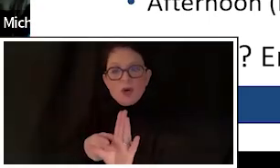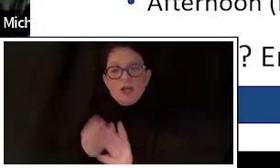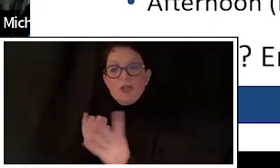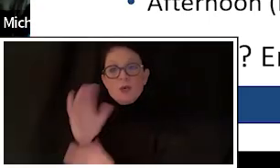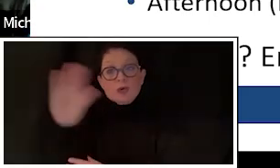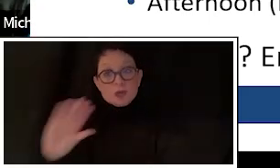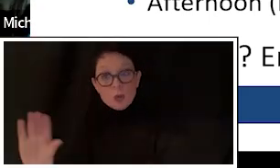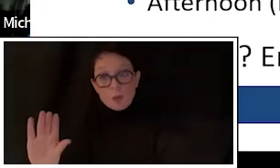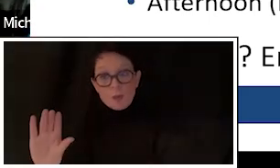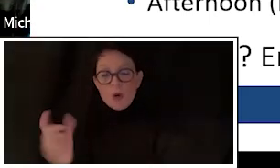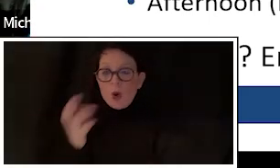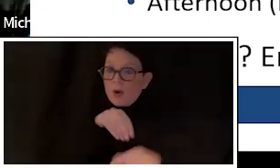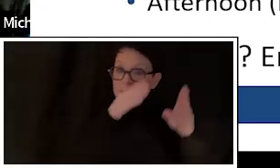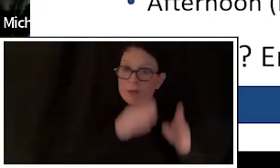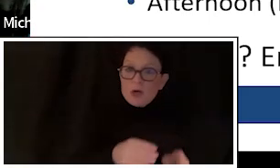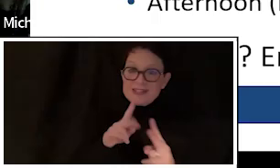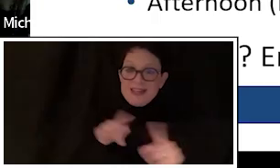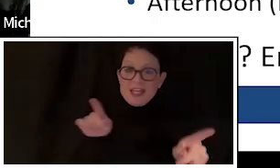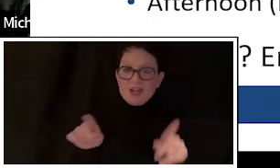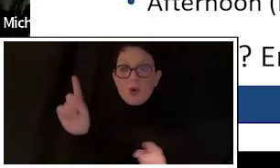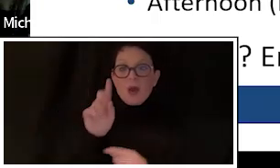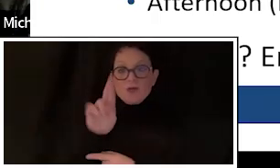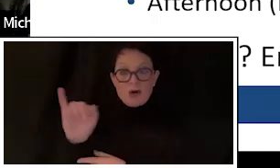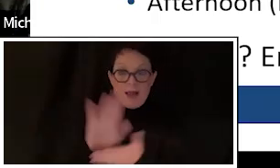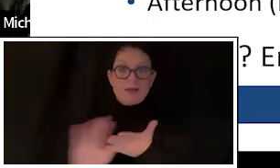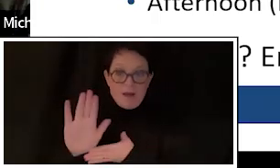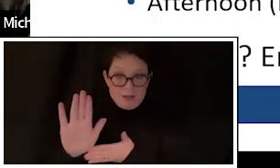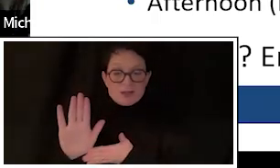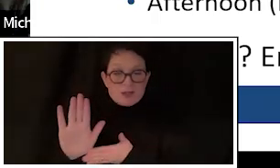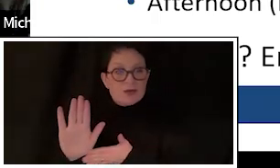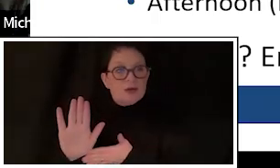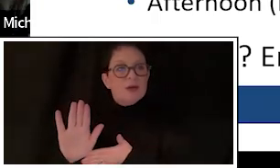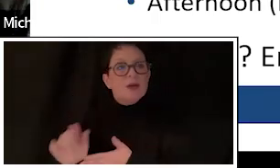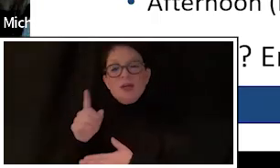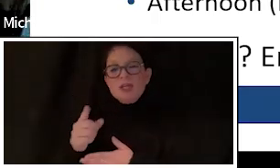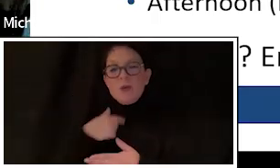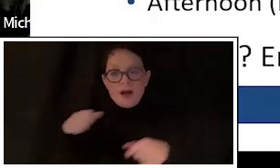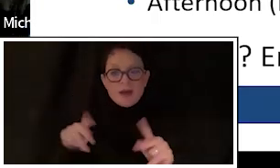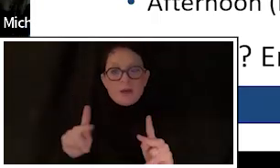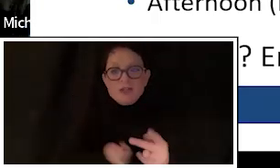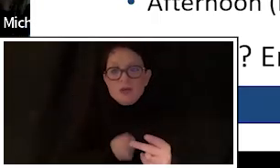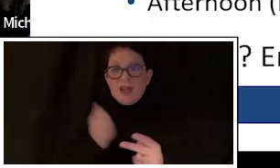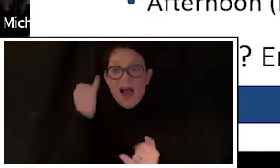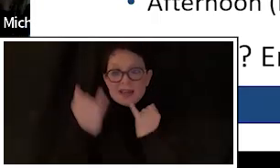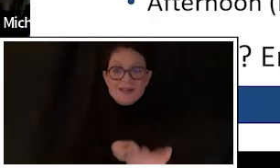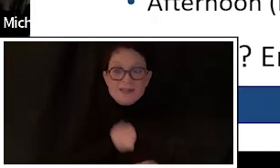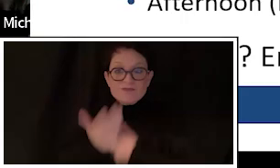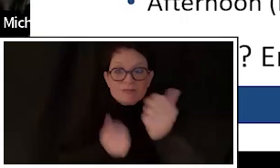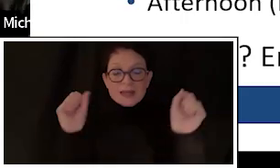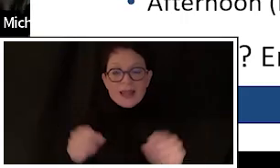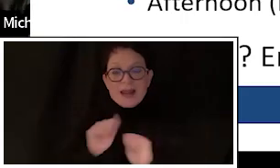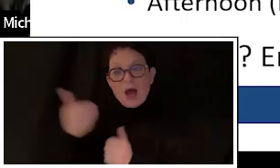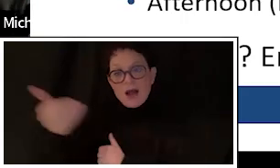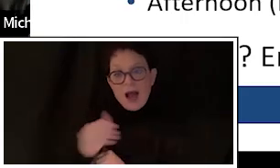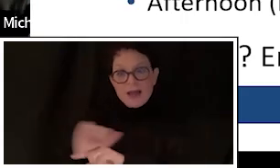through Zoom or in person at Rhode Island College. And you'll have the opportunity to share your thoughts about how to